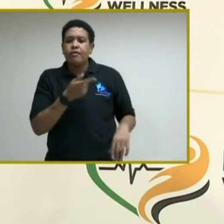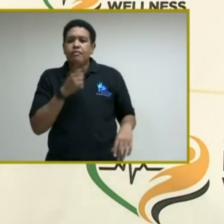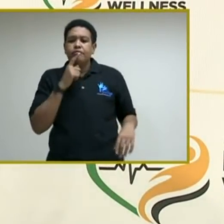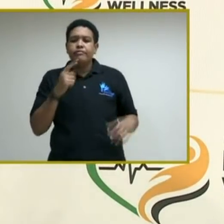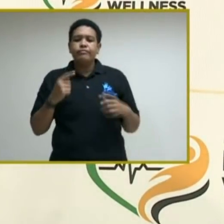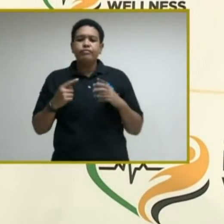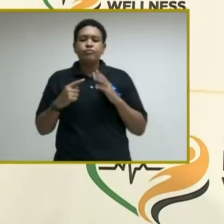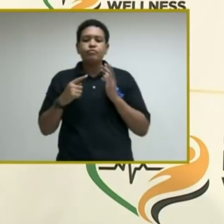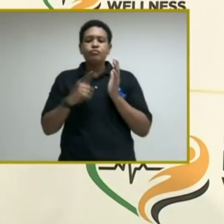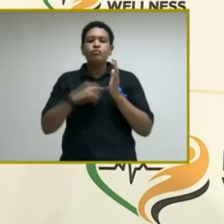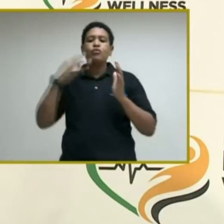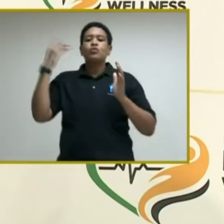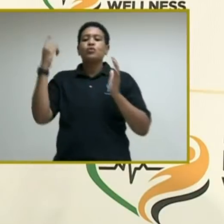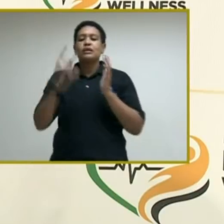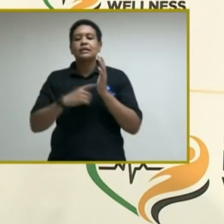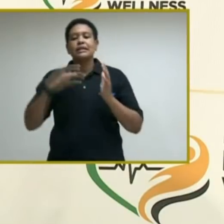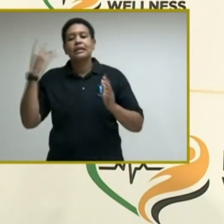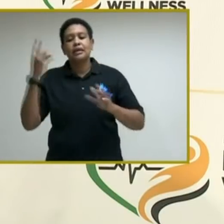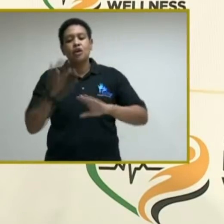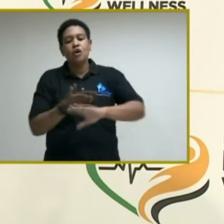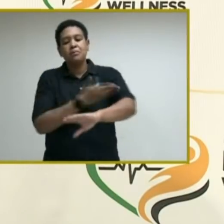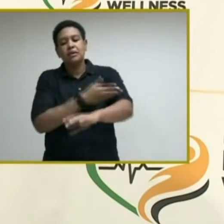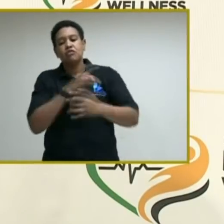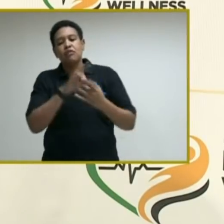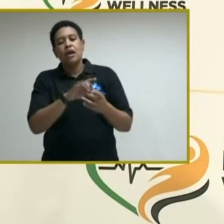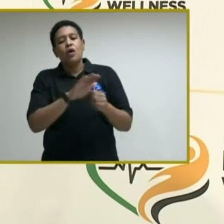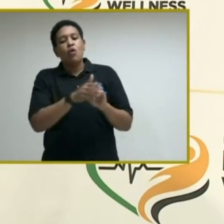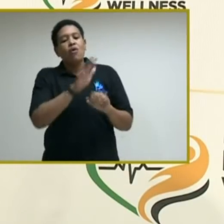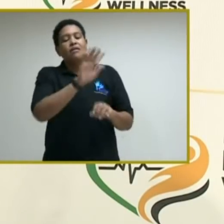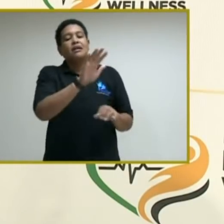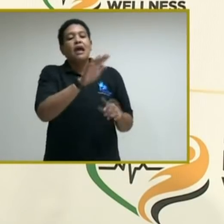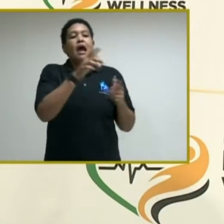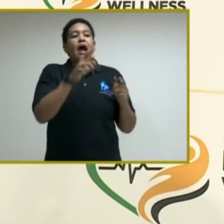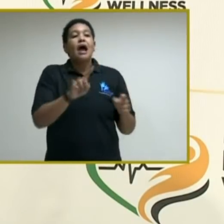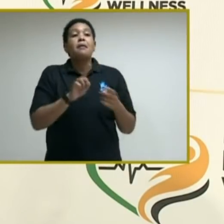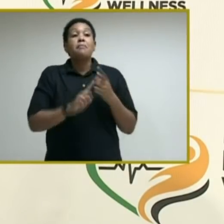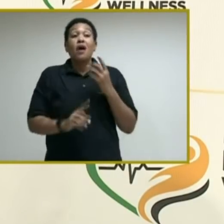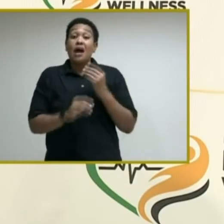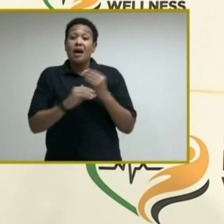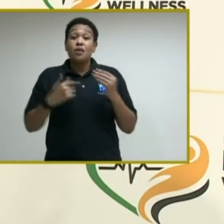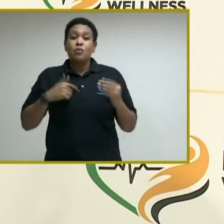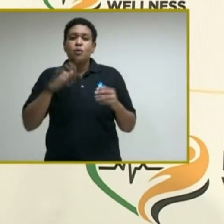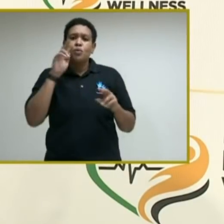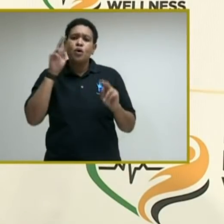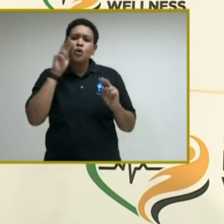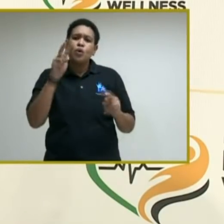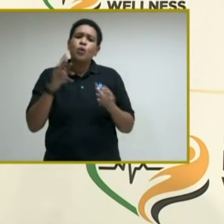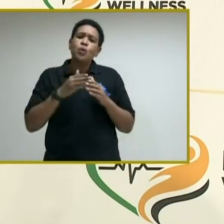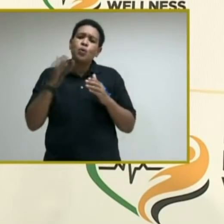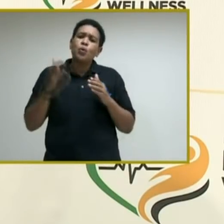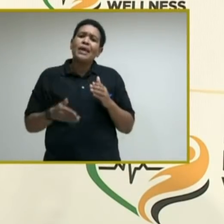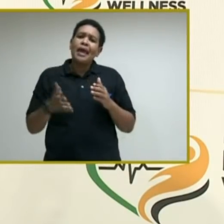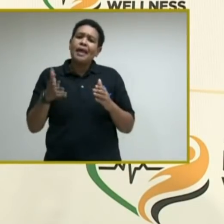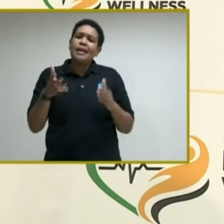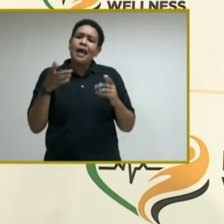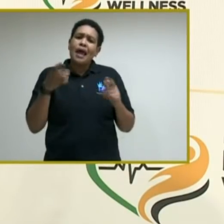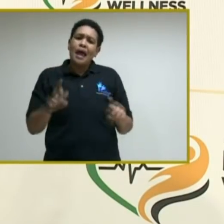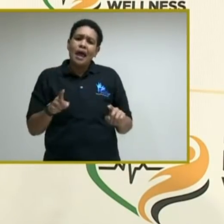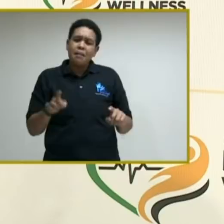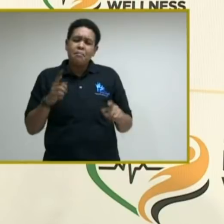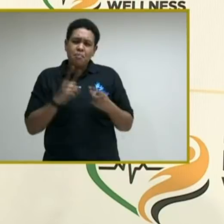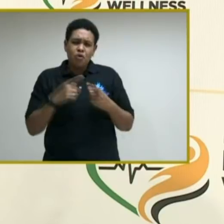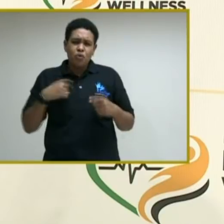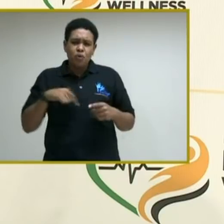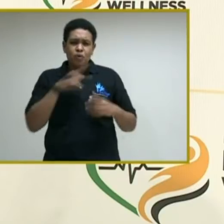routine updates on the COVID numbers. And then we will look at the weekend. And we